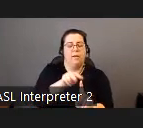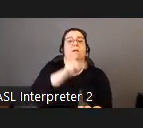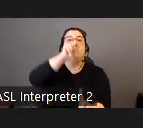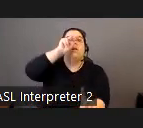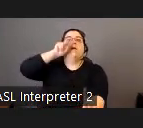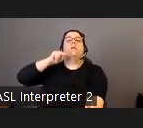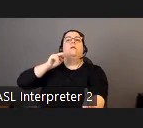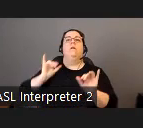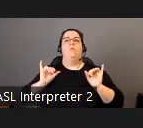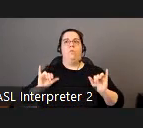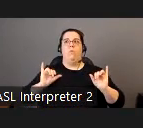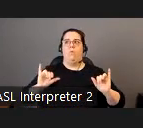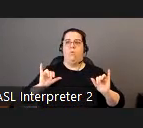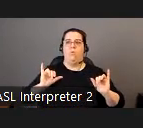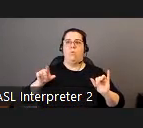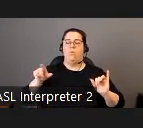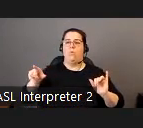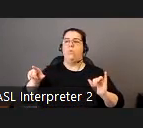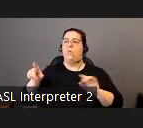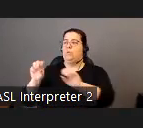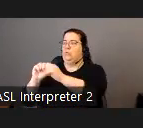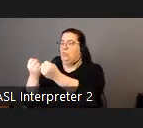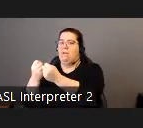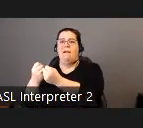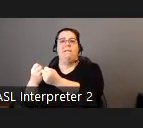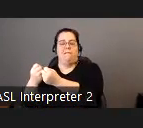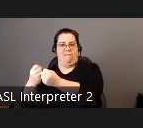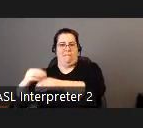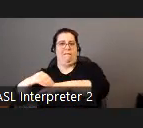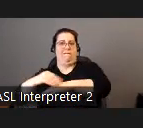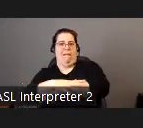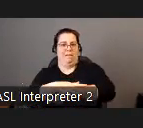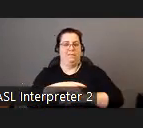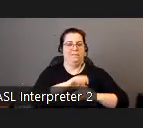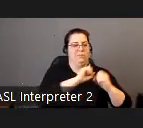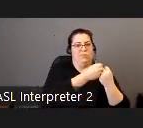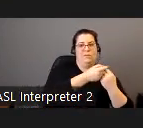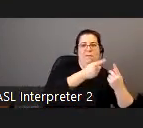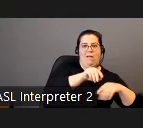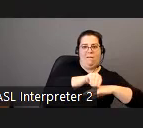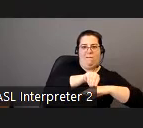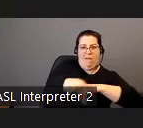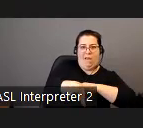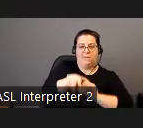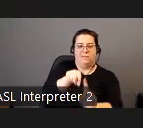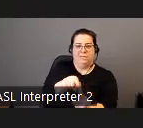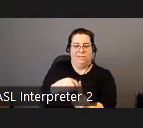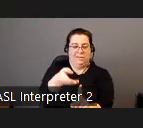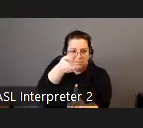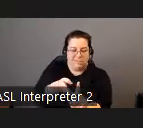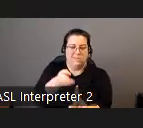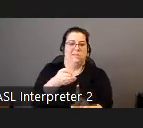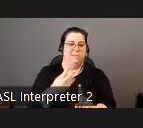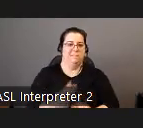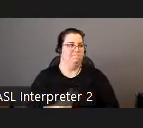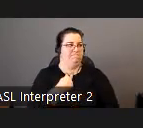societal factors contribute to putting people in these situations that seem impossible. So